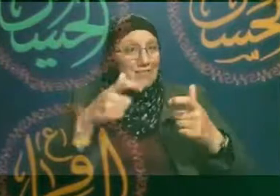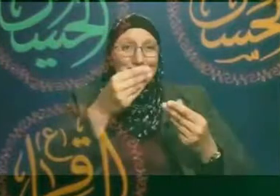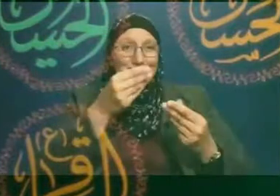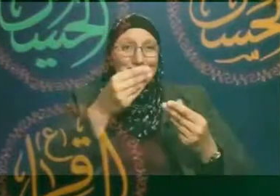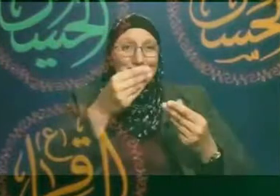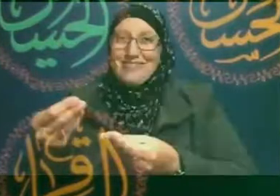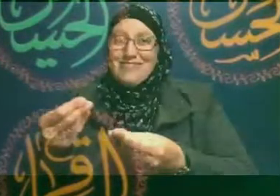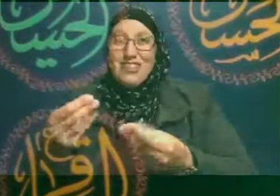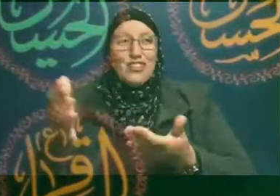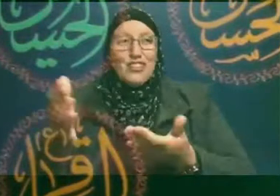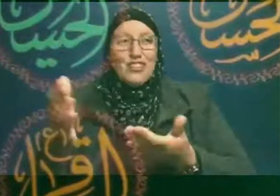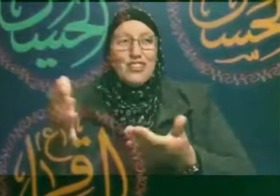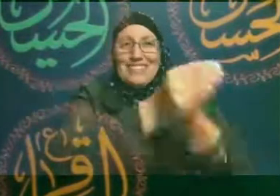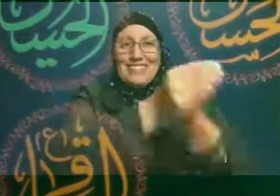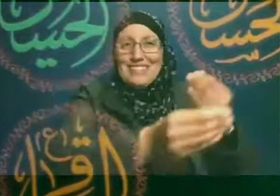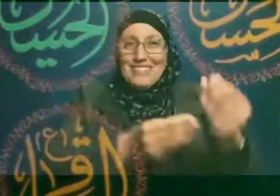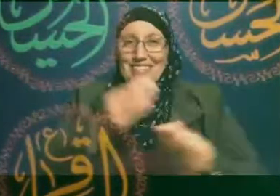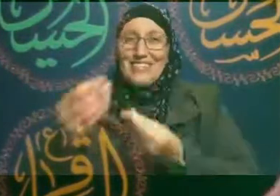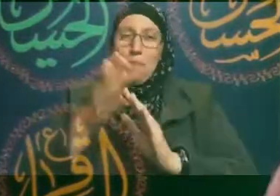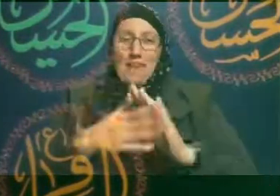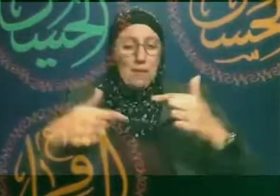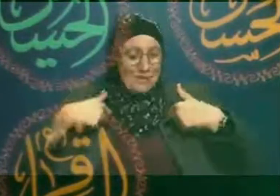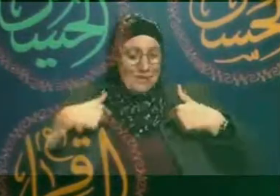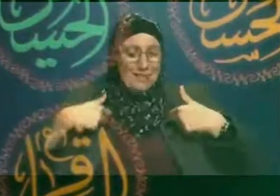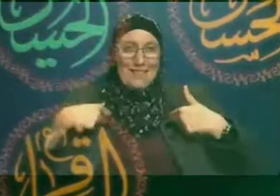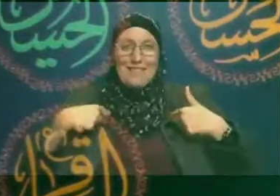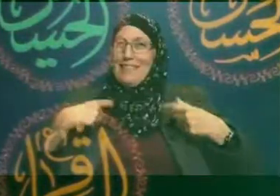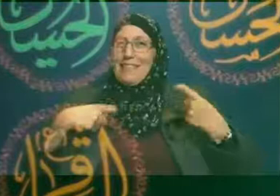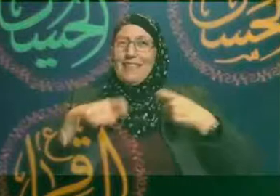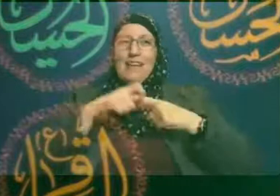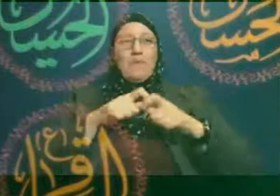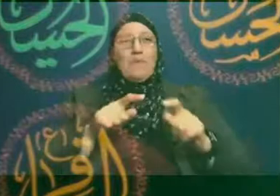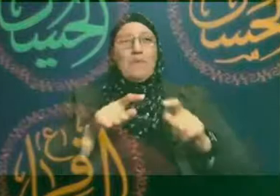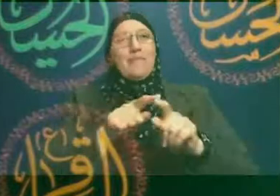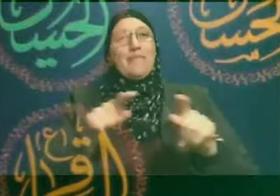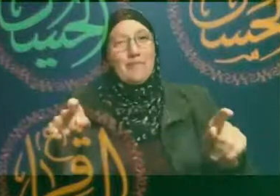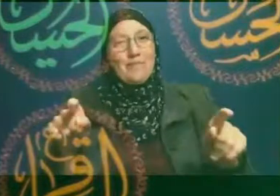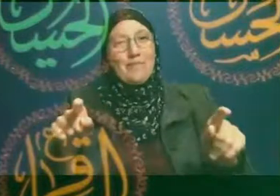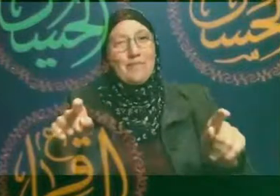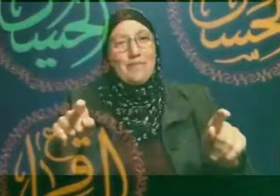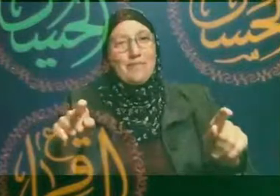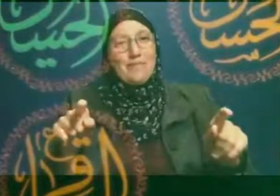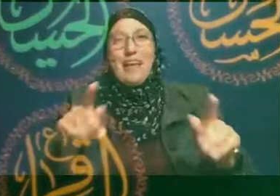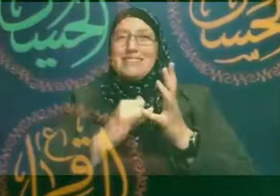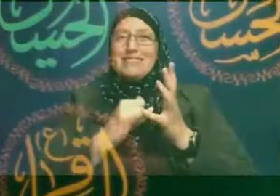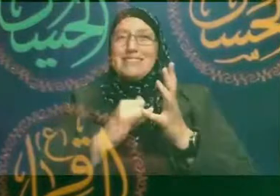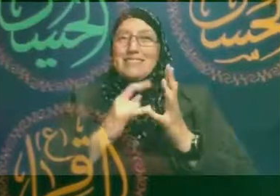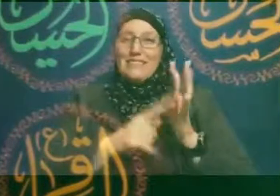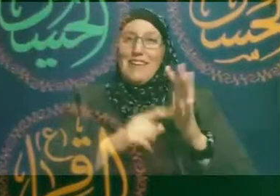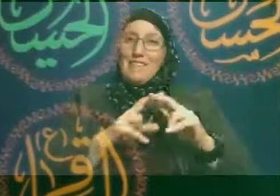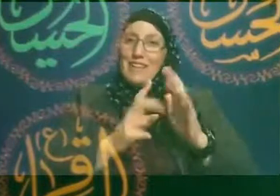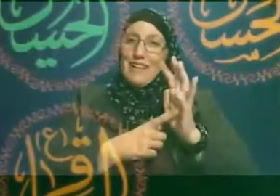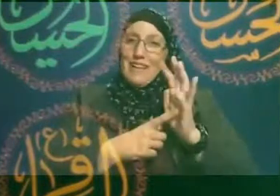are, isn't it? And we are talking about the means of nearness to God. Yes, supplication,